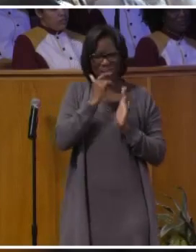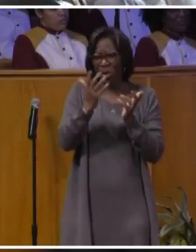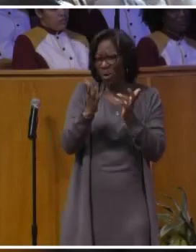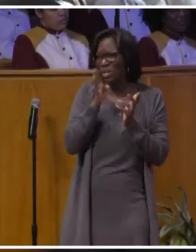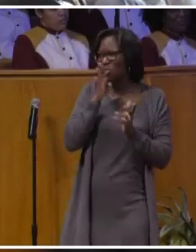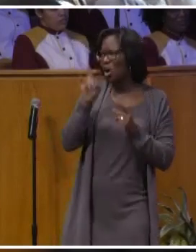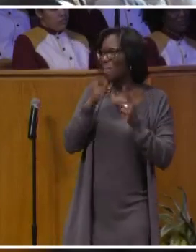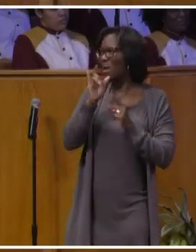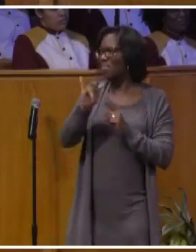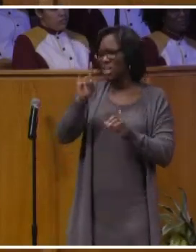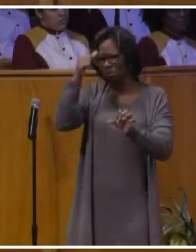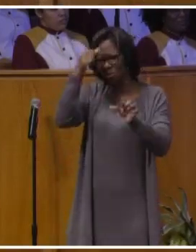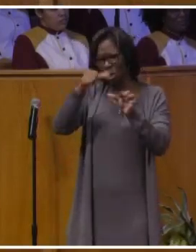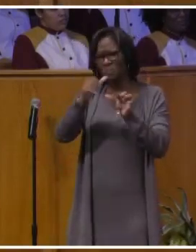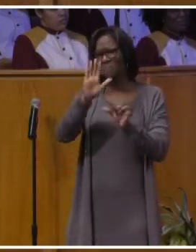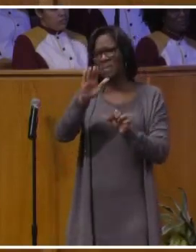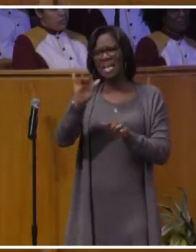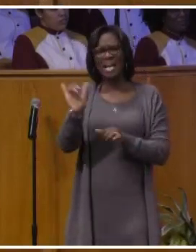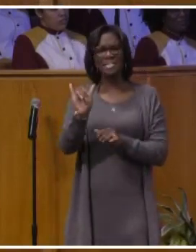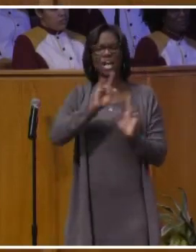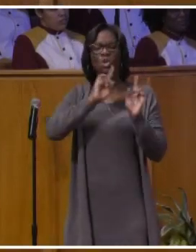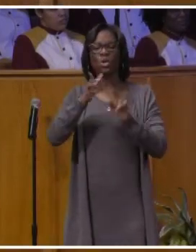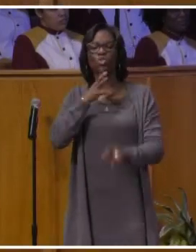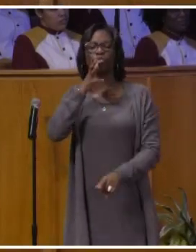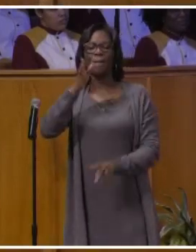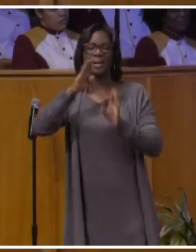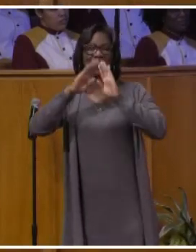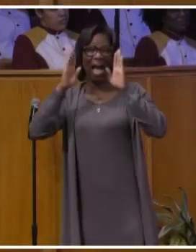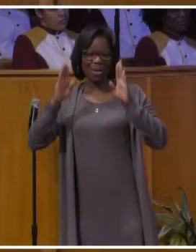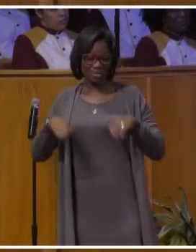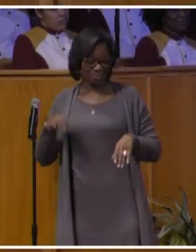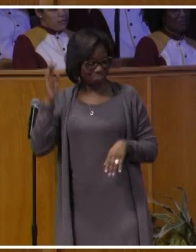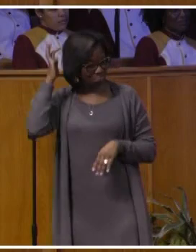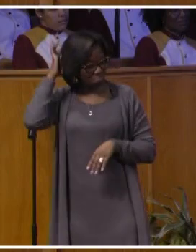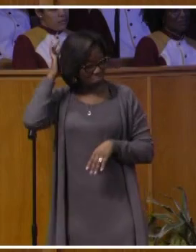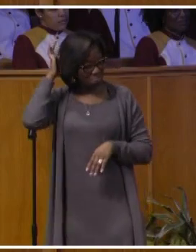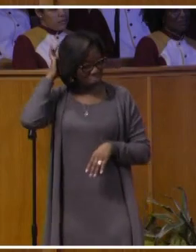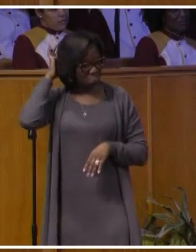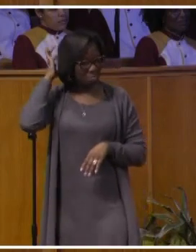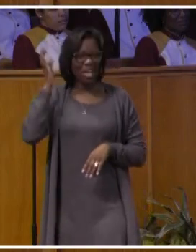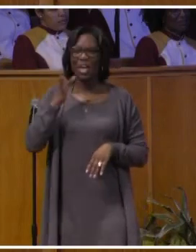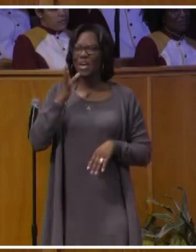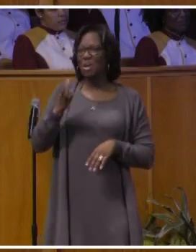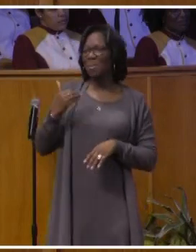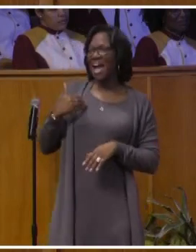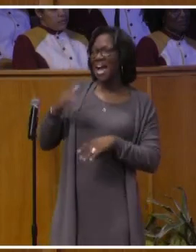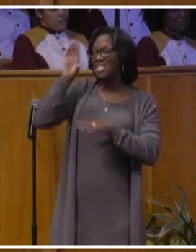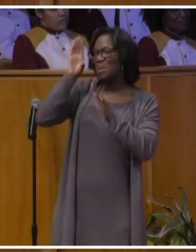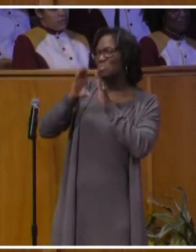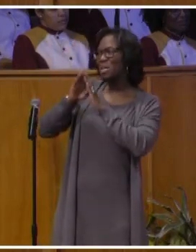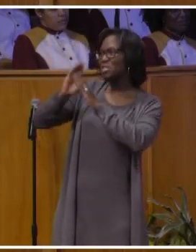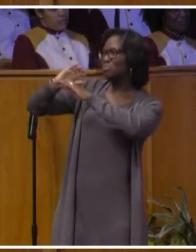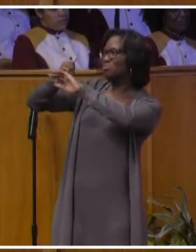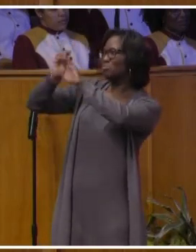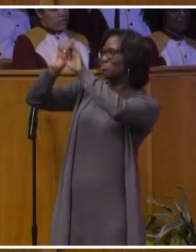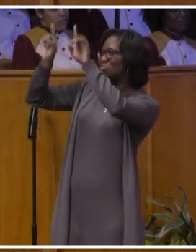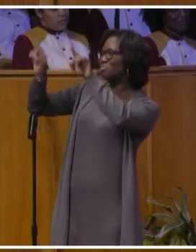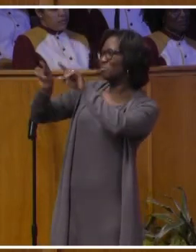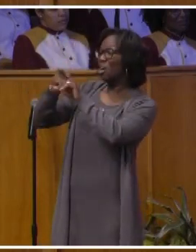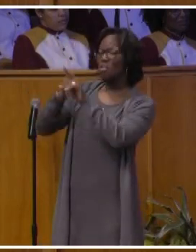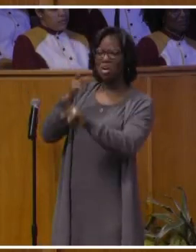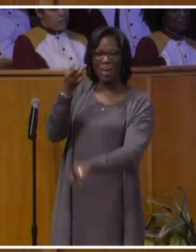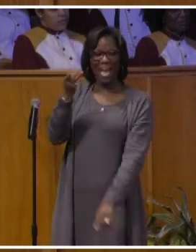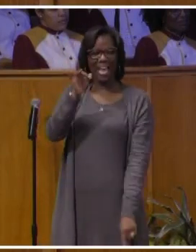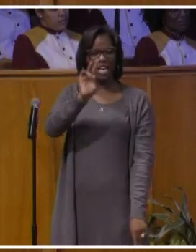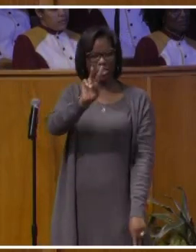You know what that's like? That's like going to grandma's house and she's got a picture of you on the wall from 82